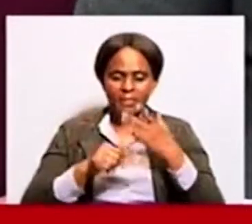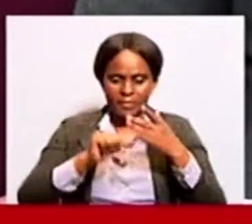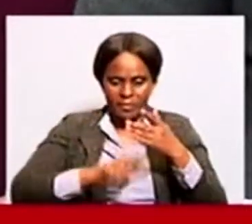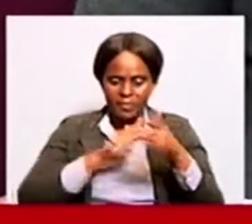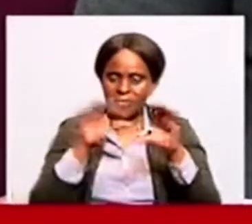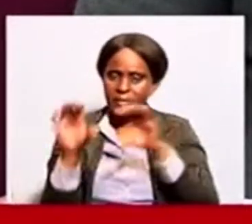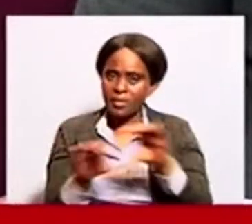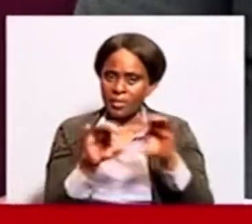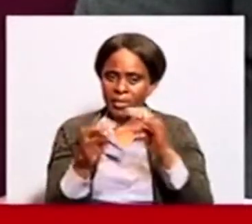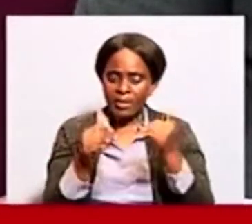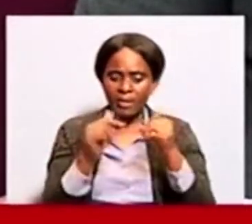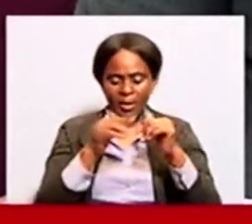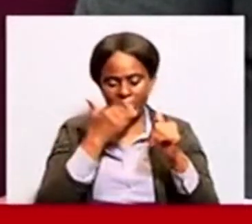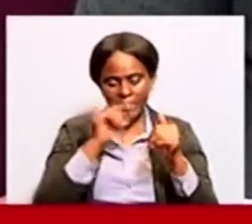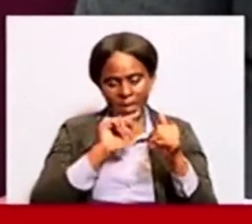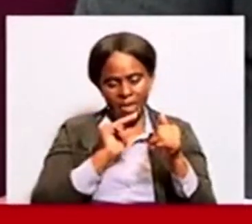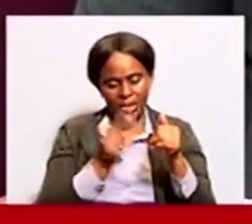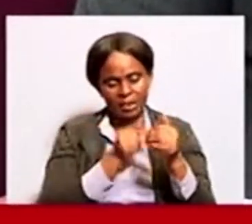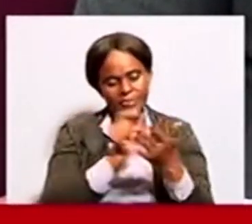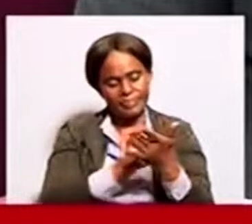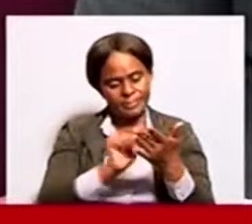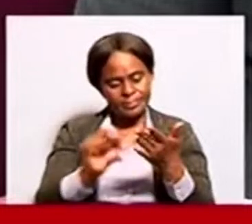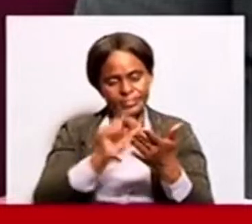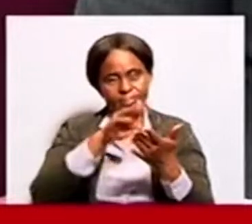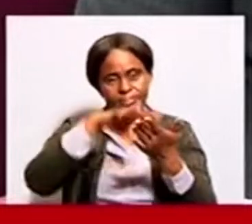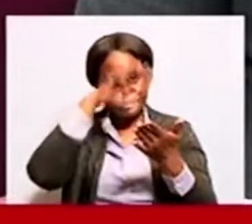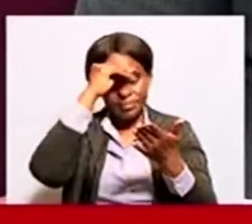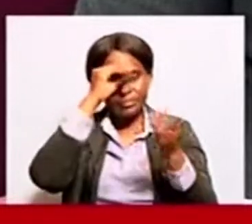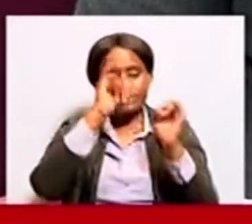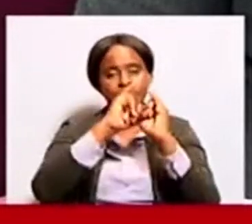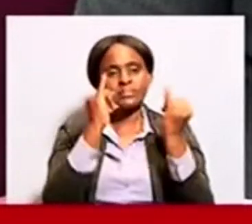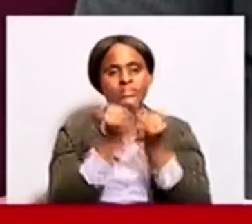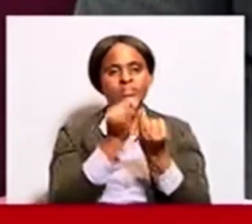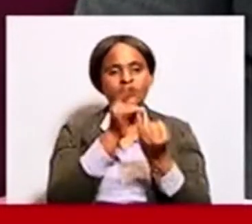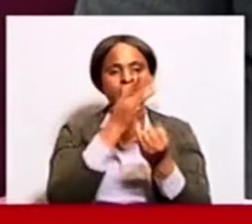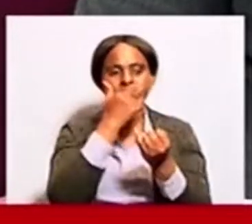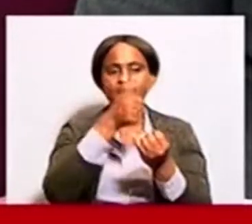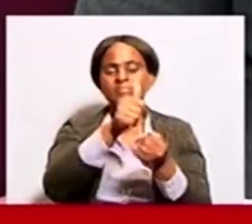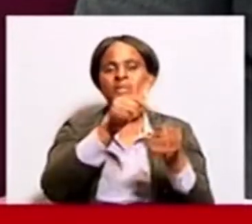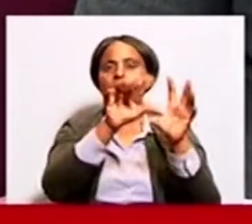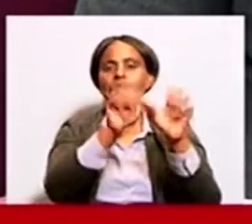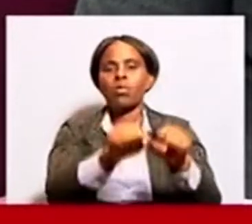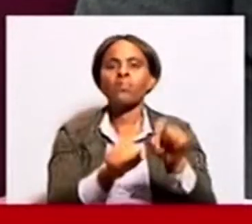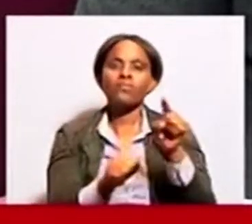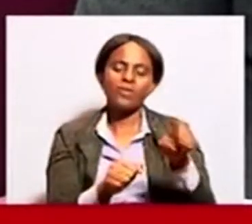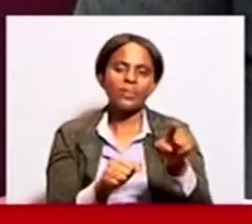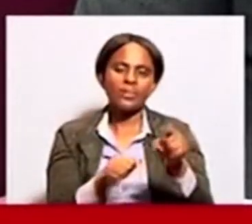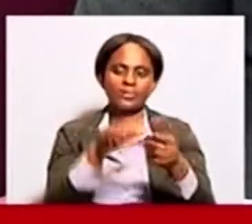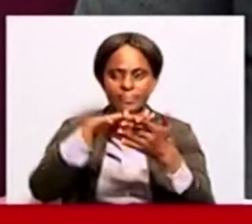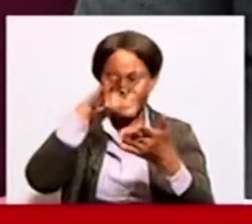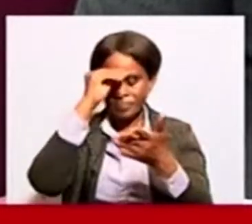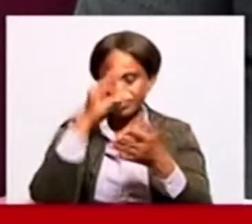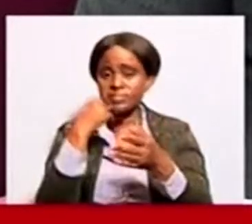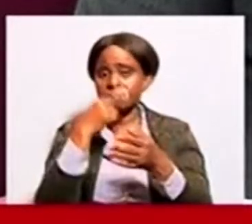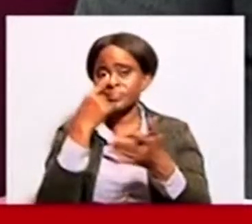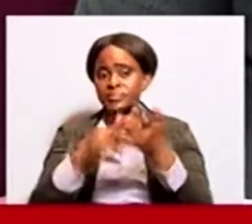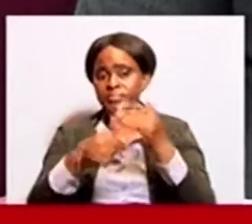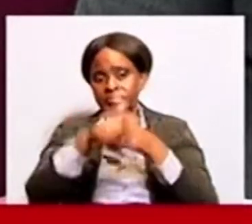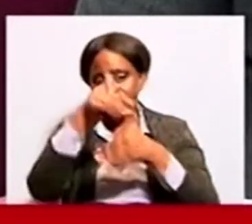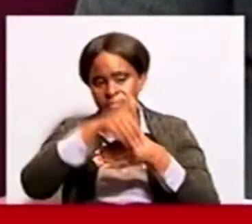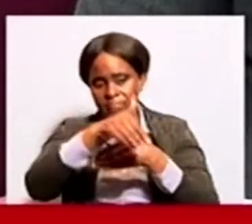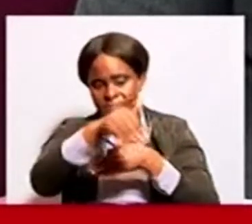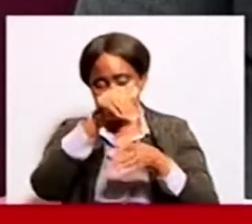doing, we would write the learning institution to confirm the learners who have been enrolled at